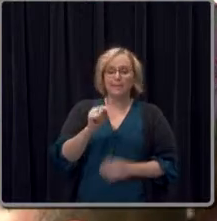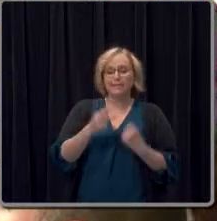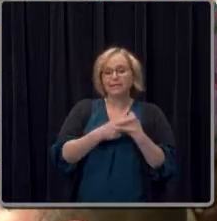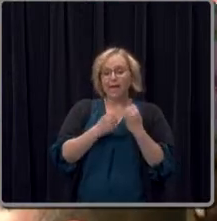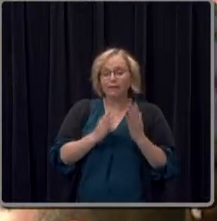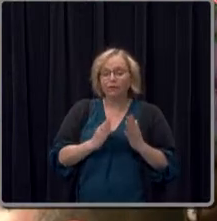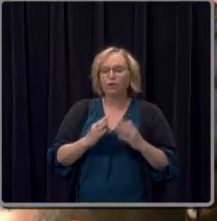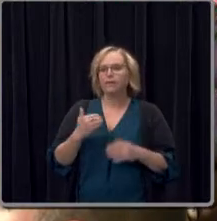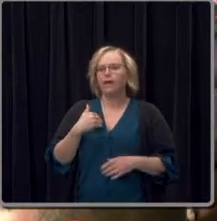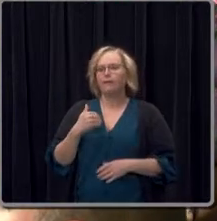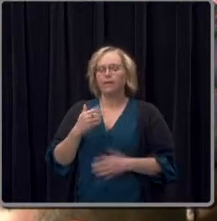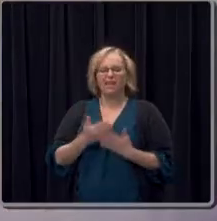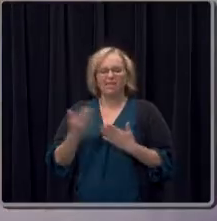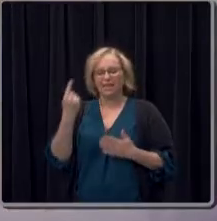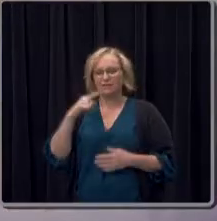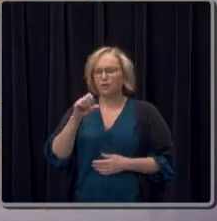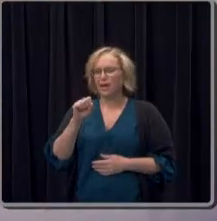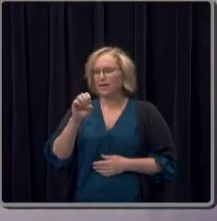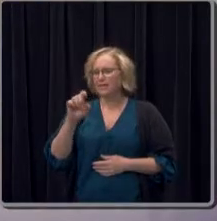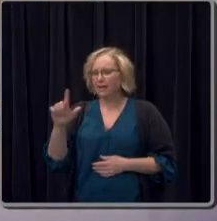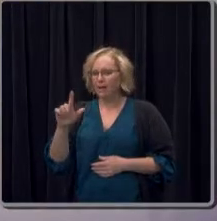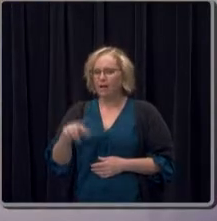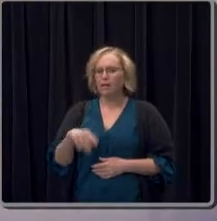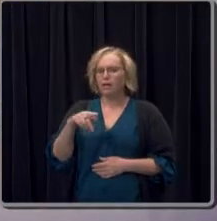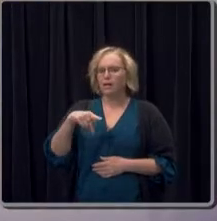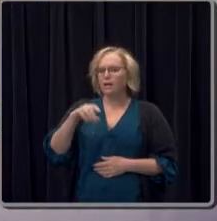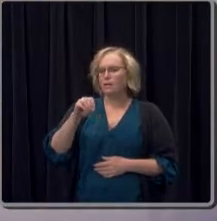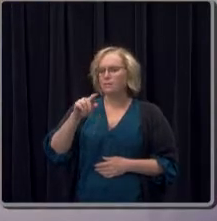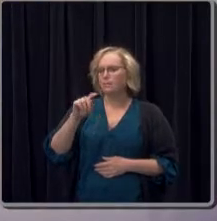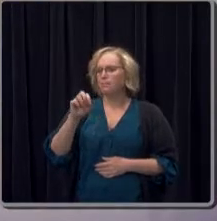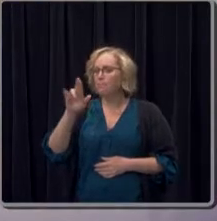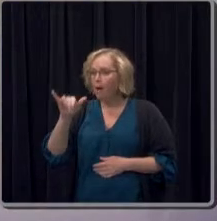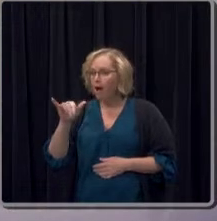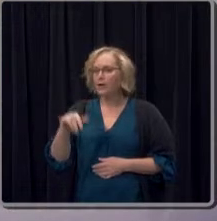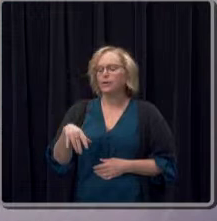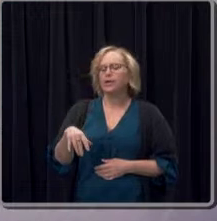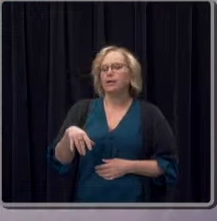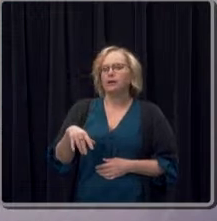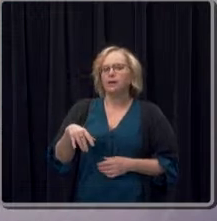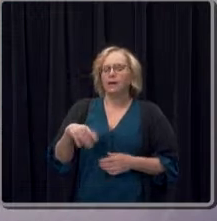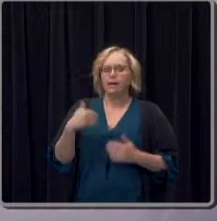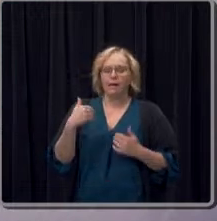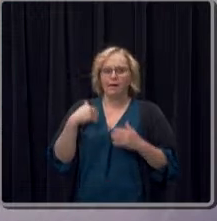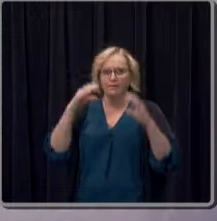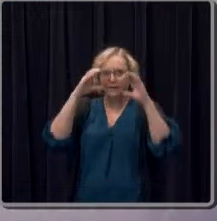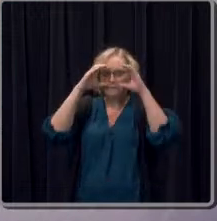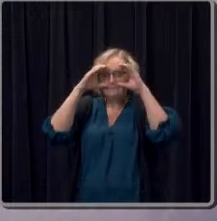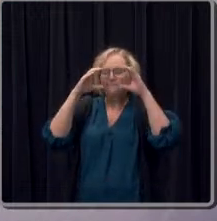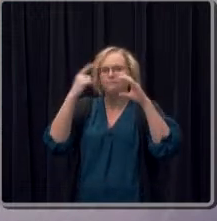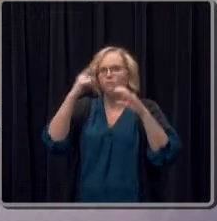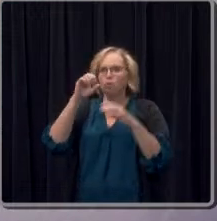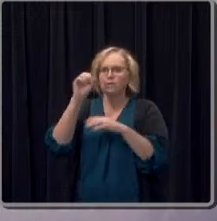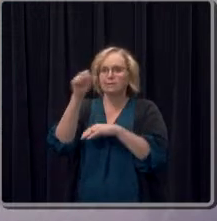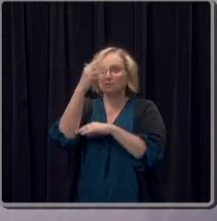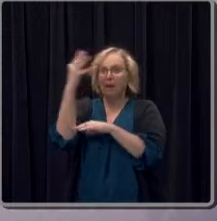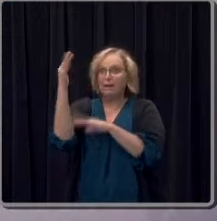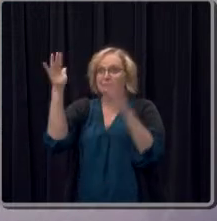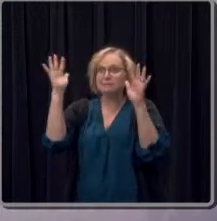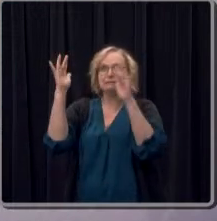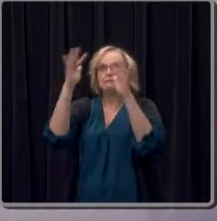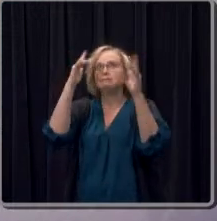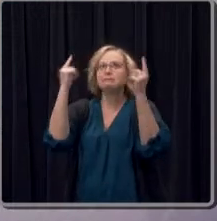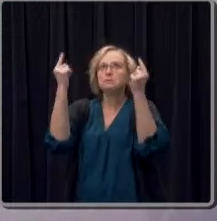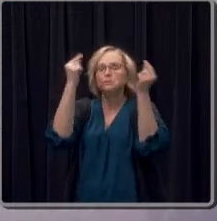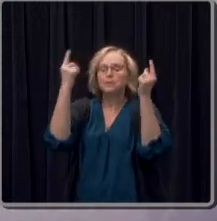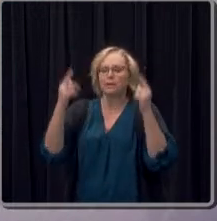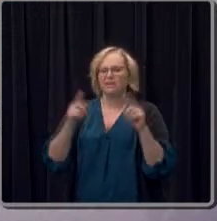like SEL. We have pottery, we have where they can go to space and different things. And so there's different apps